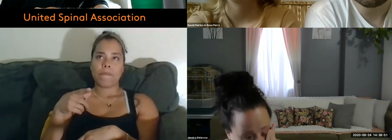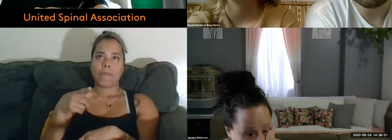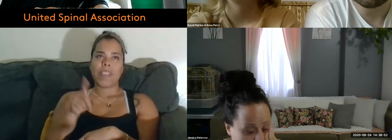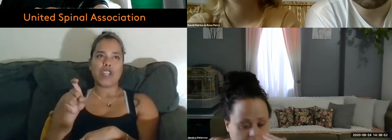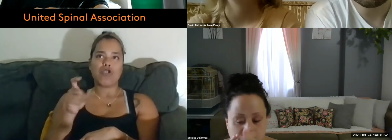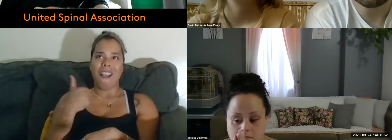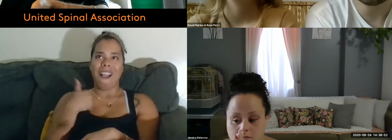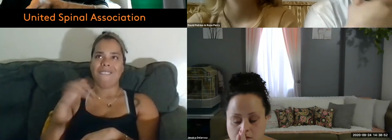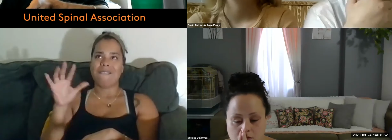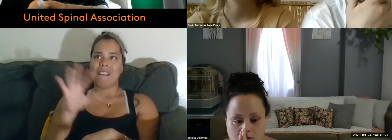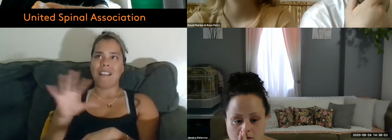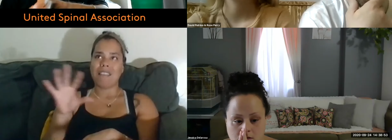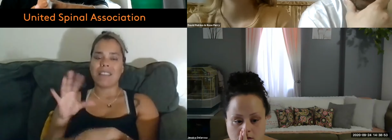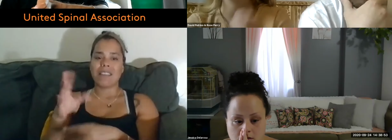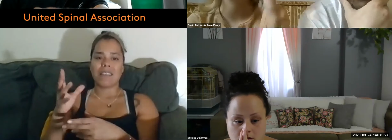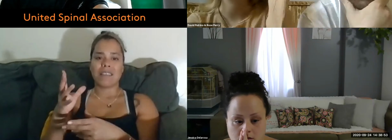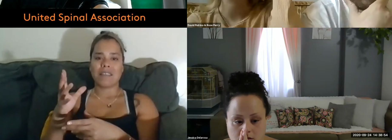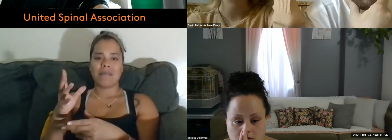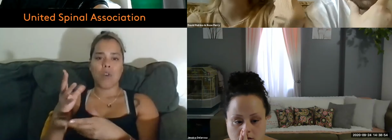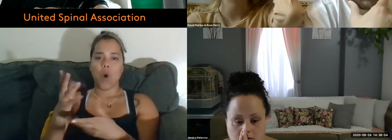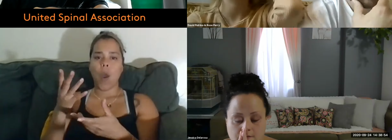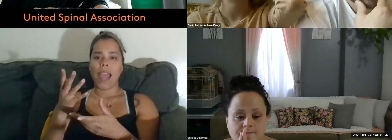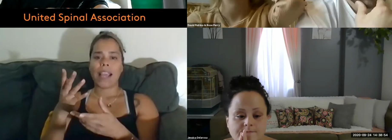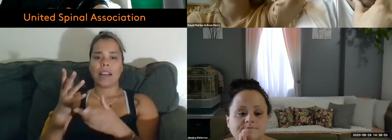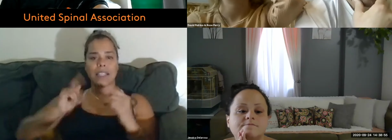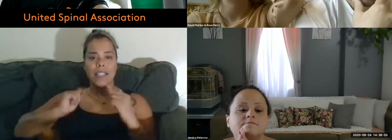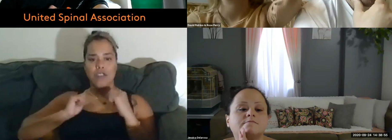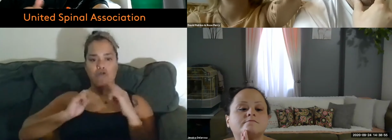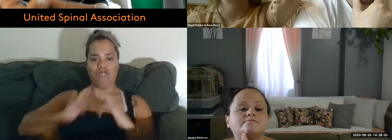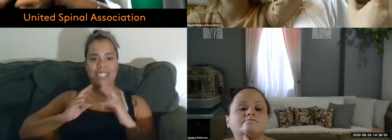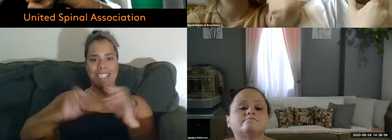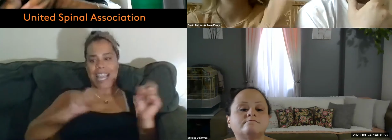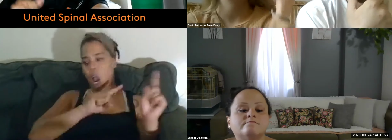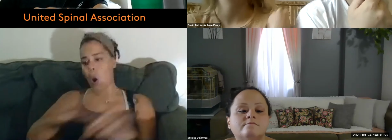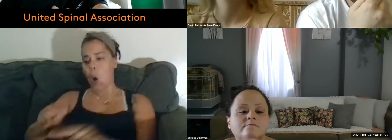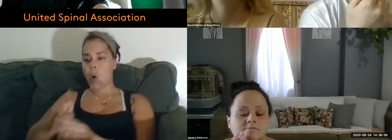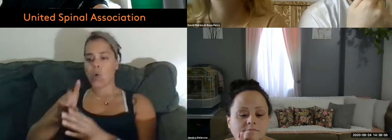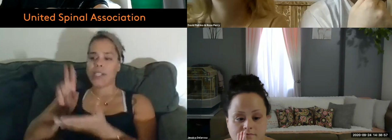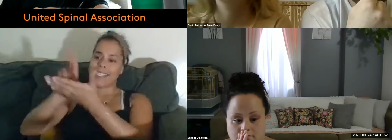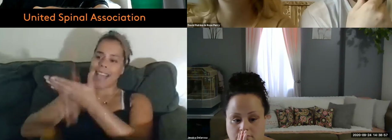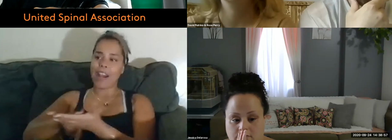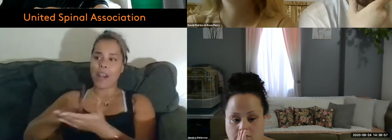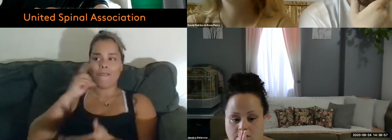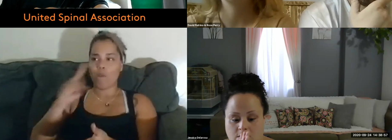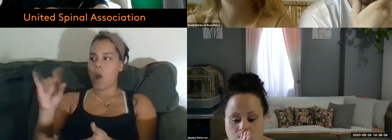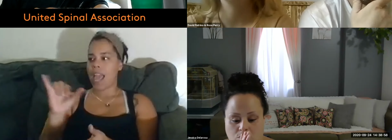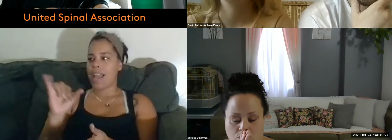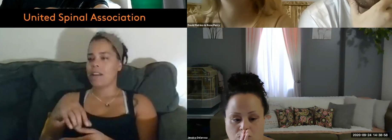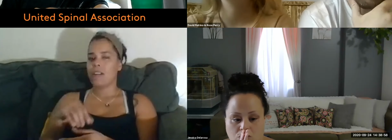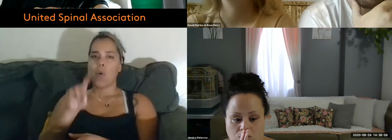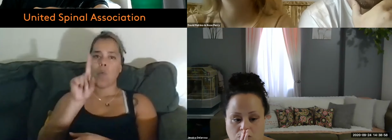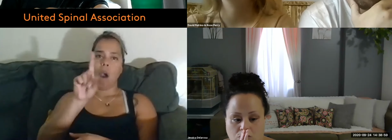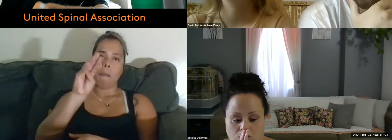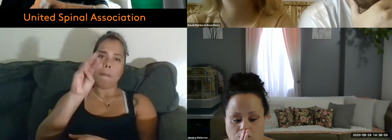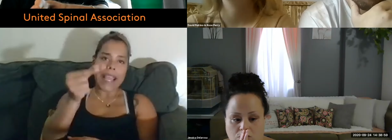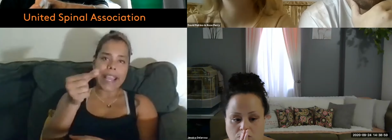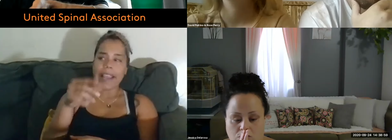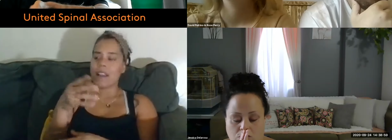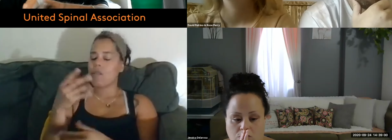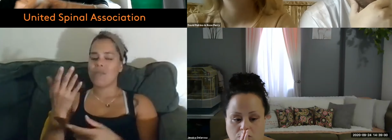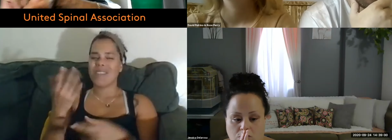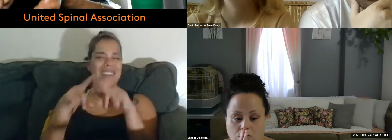least, you know, the tenants could come down and sign up for 1 meg, 2 megs, and they can